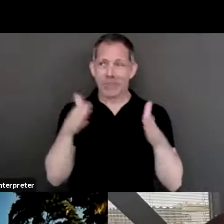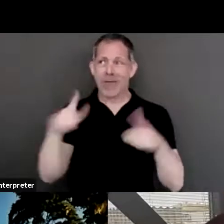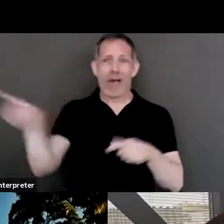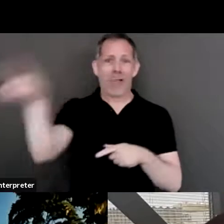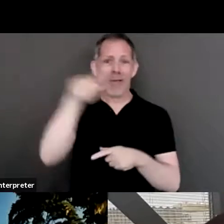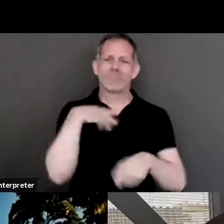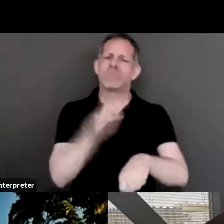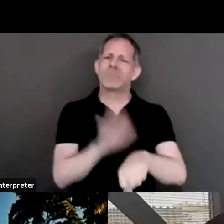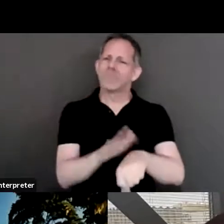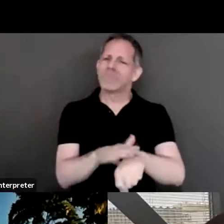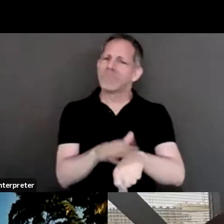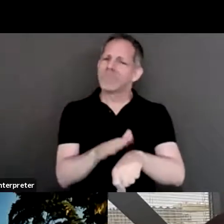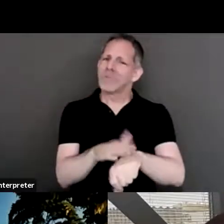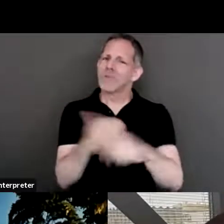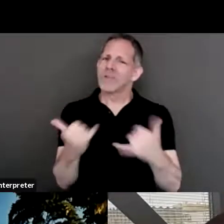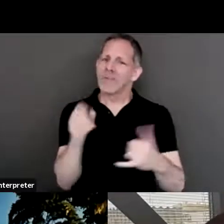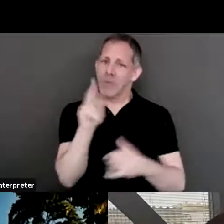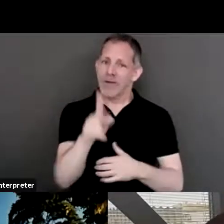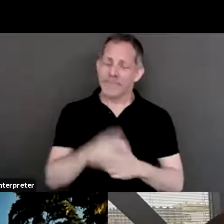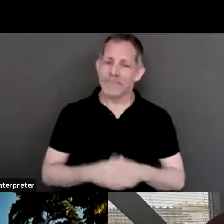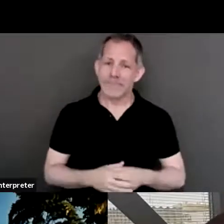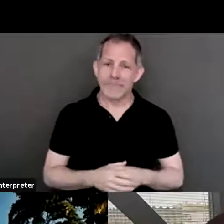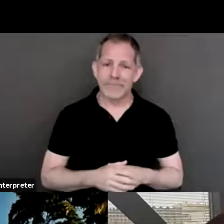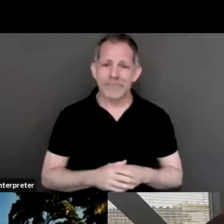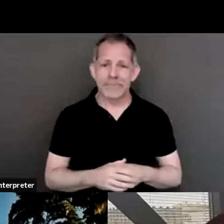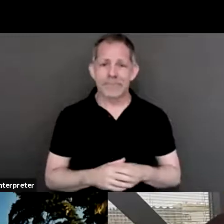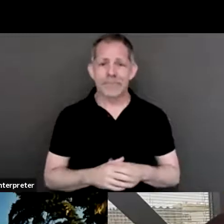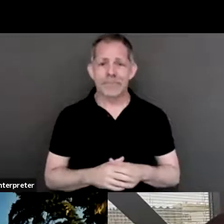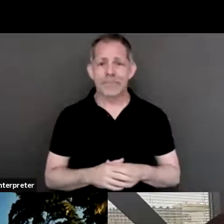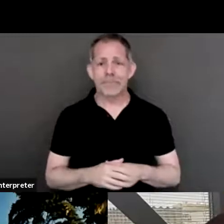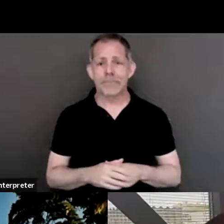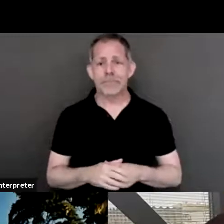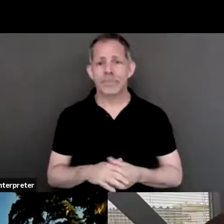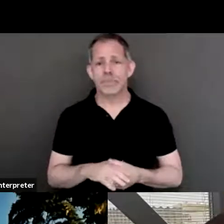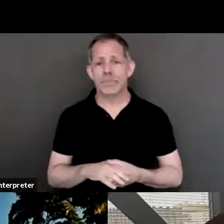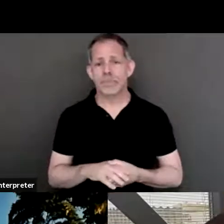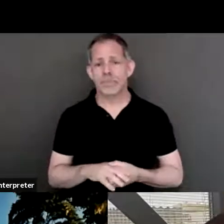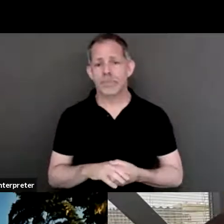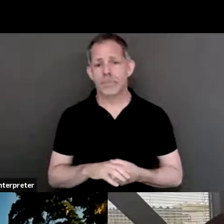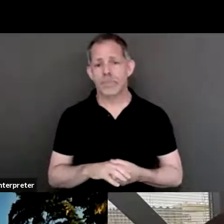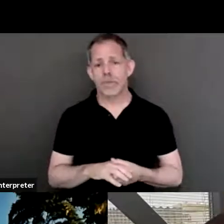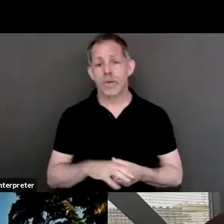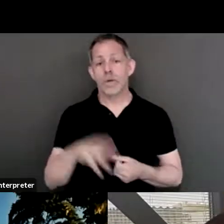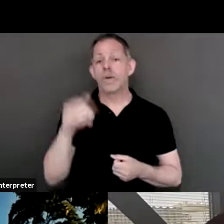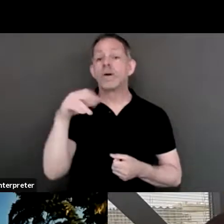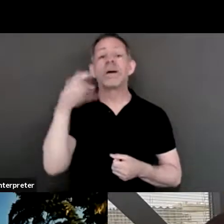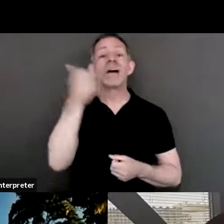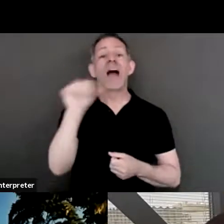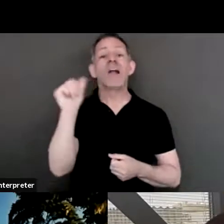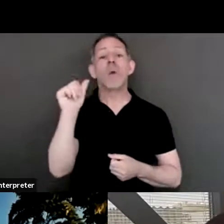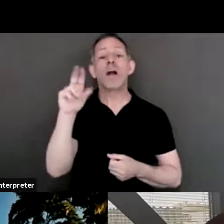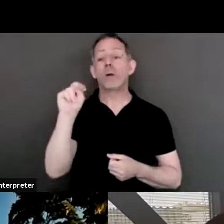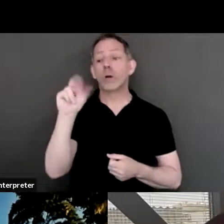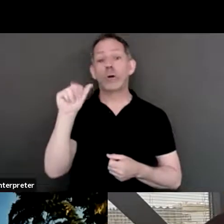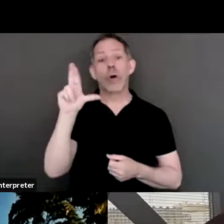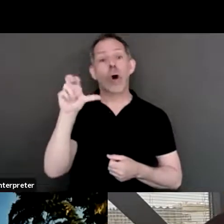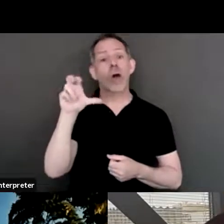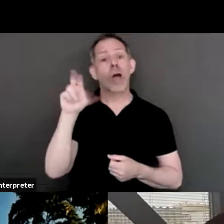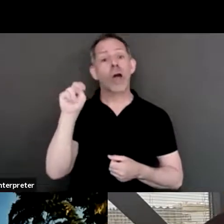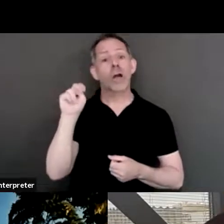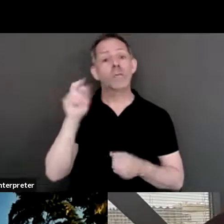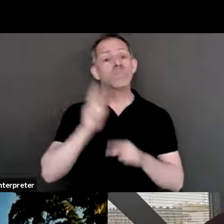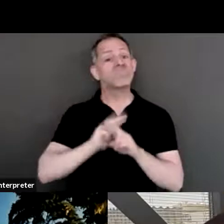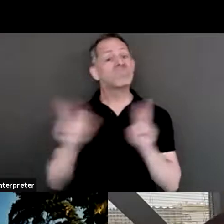So anybody can carry Narcan or naloxone. Anyone can get naloxone in